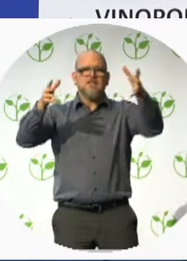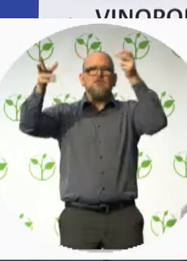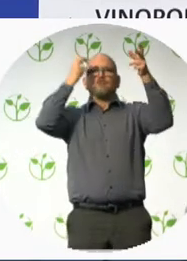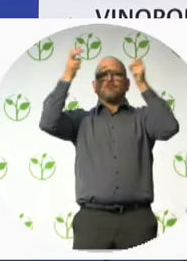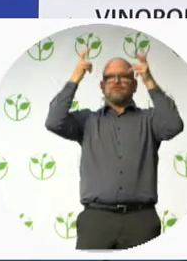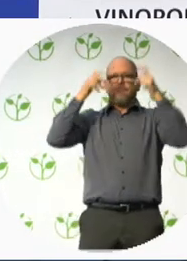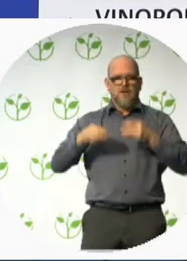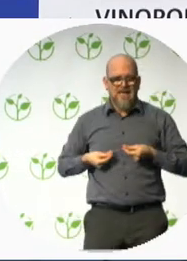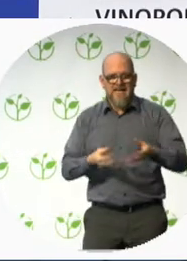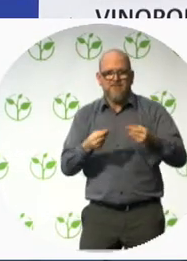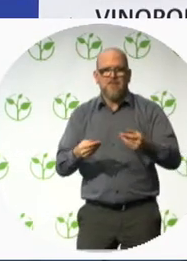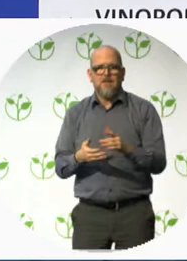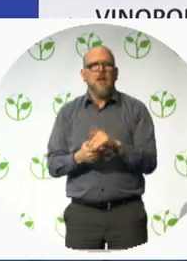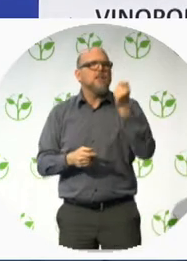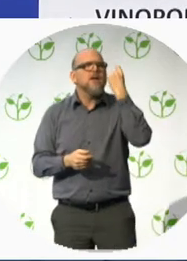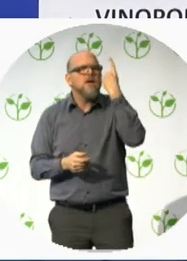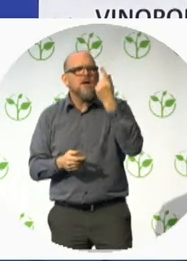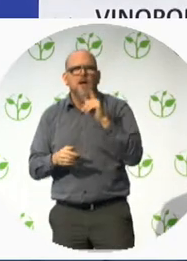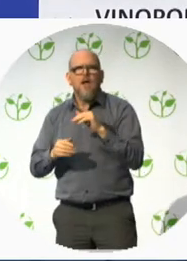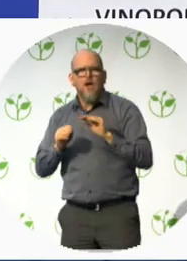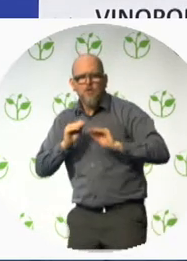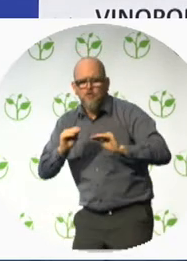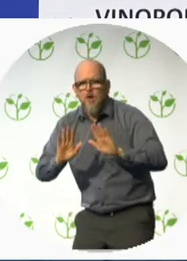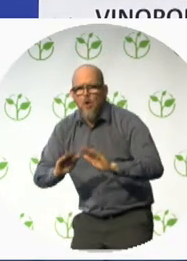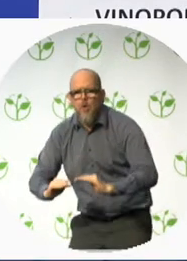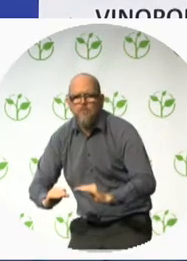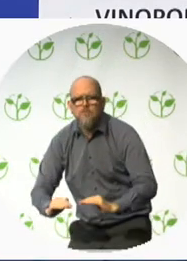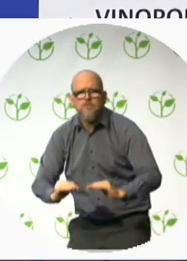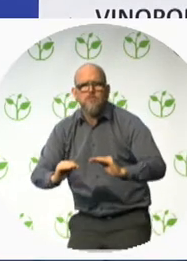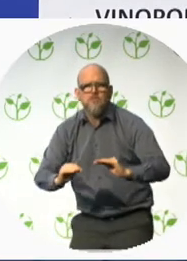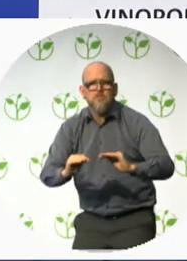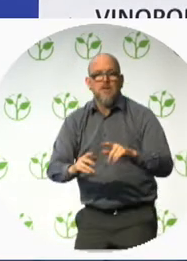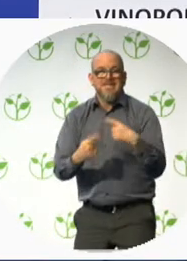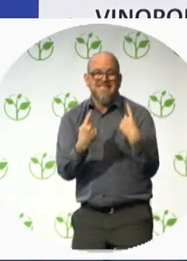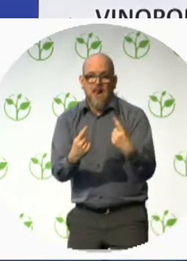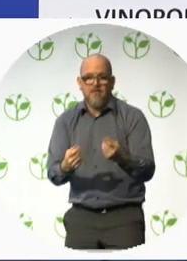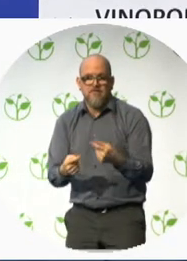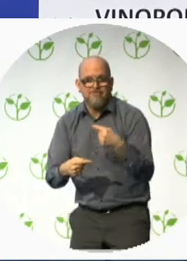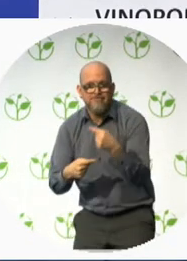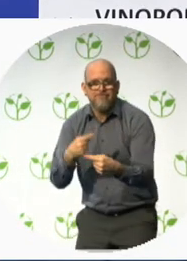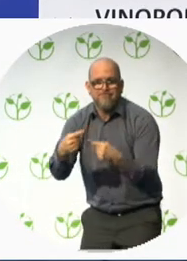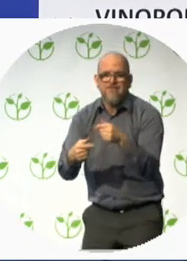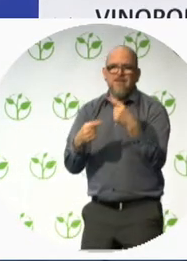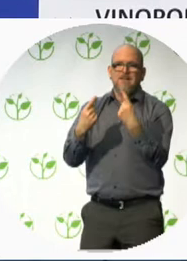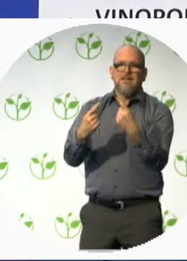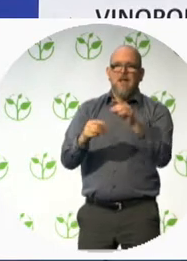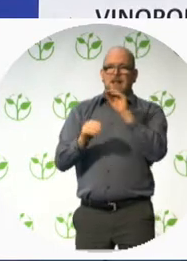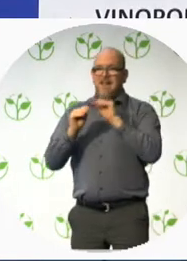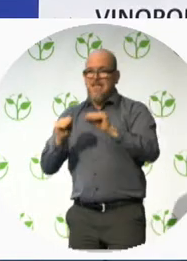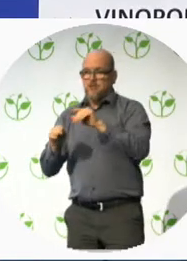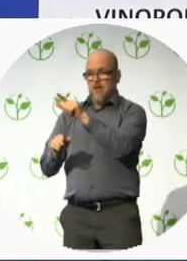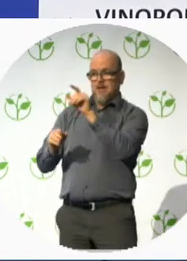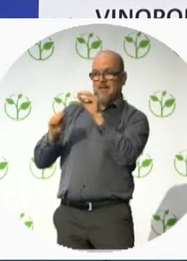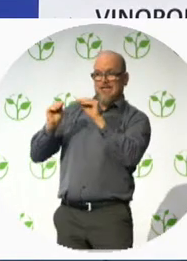we've been given has changed perceptions in several key ways. First of all, teachers began to realize that you have to give